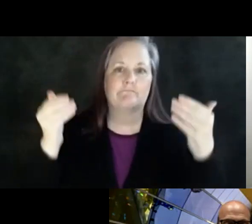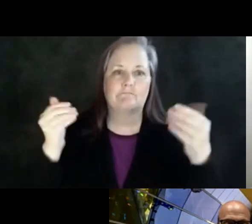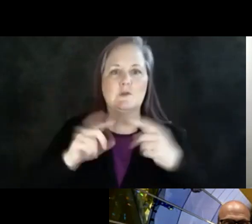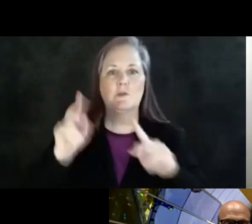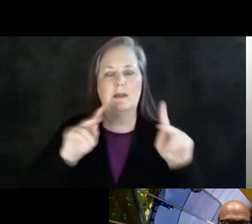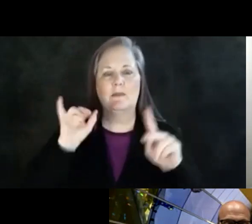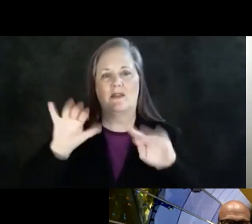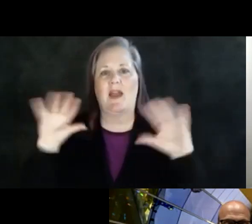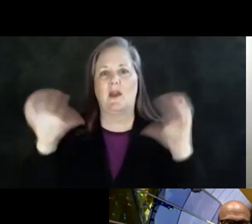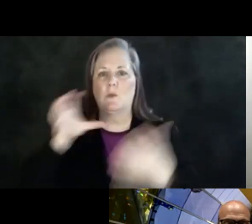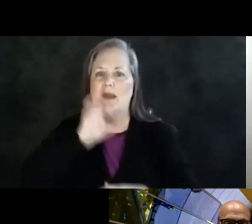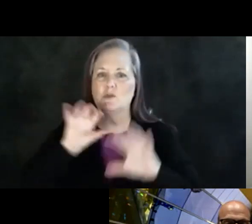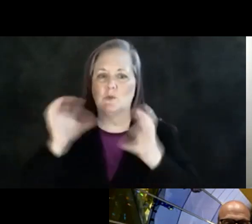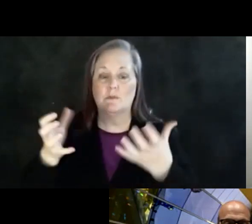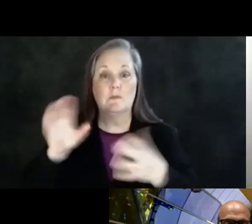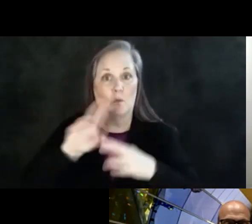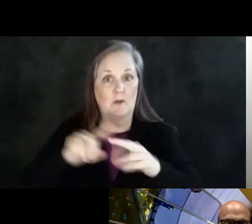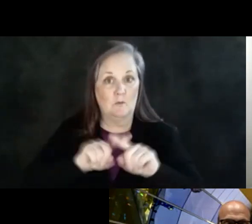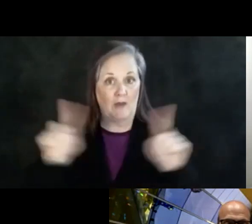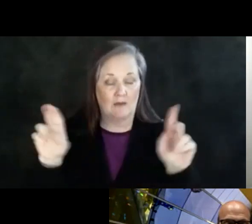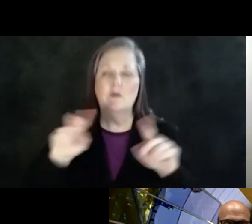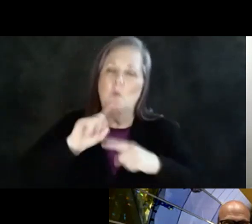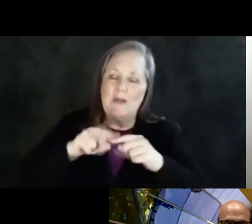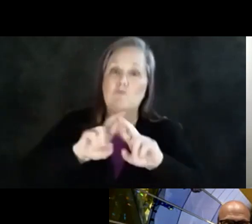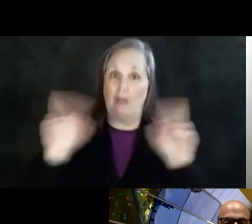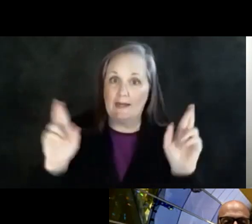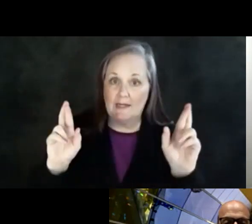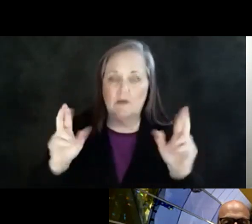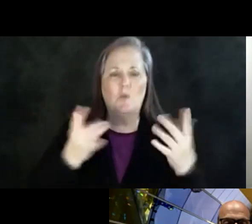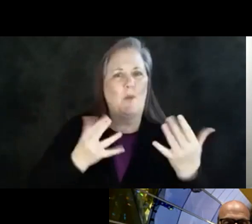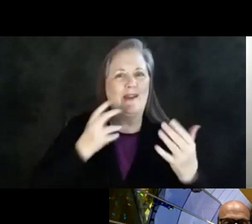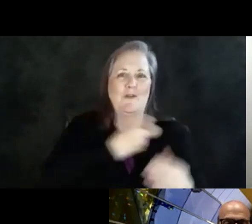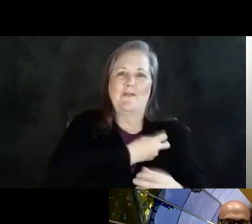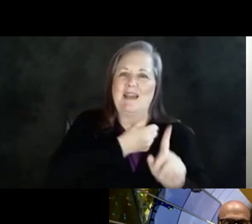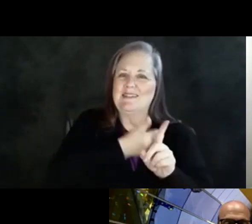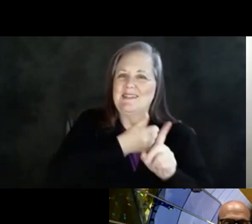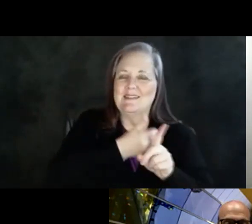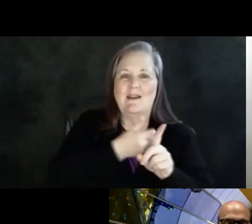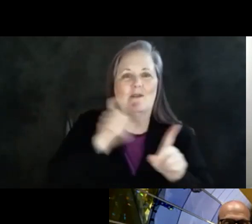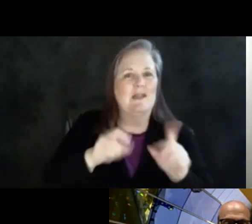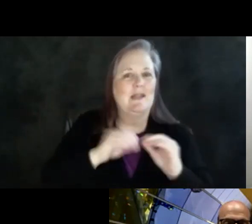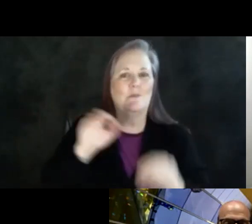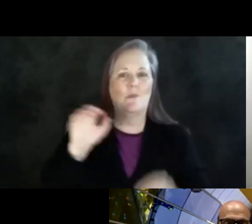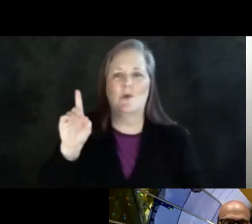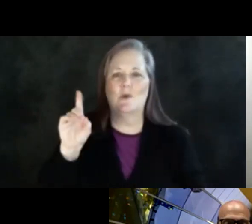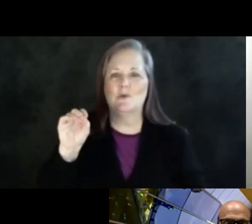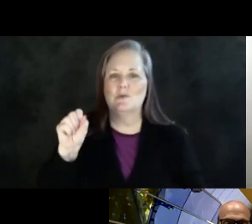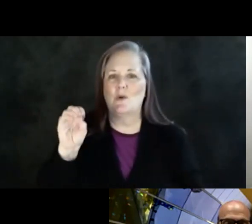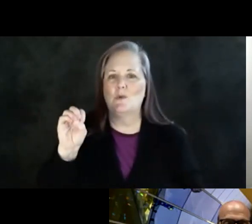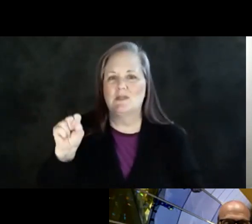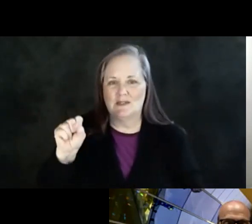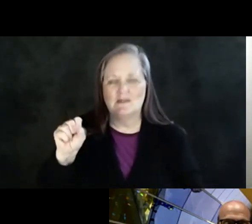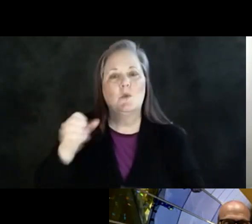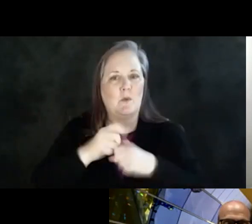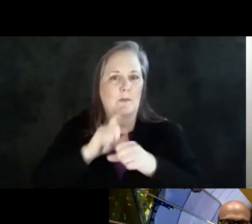that population. When we're ready to vaccinate, and we really are waiting for vaccine, we need more doses. We'll make sure that it's